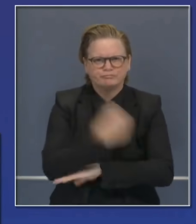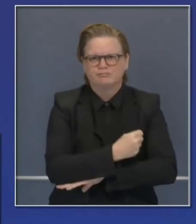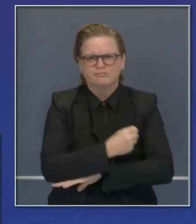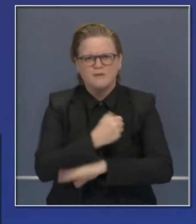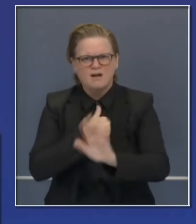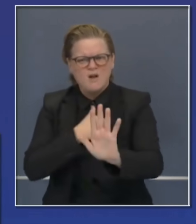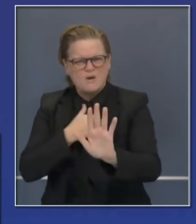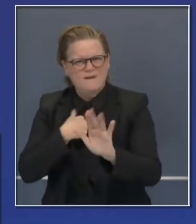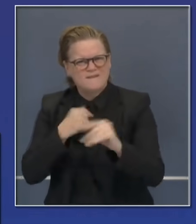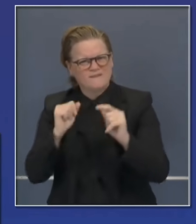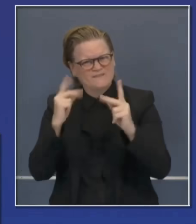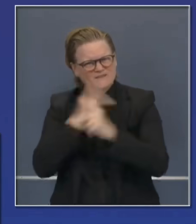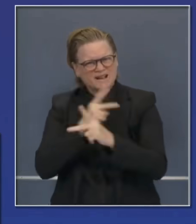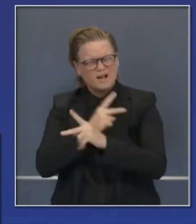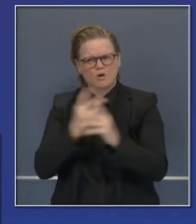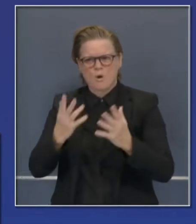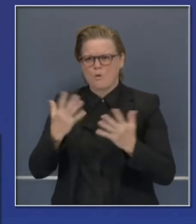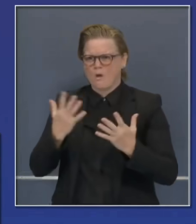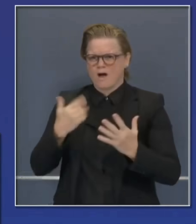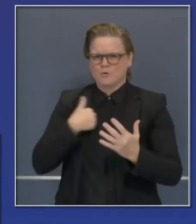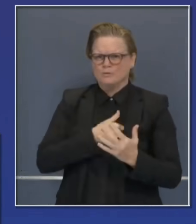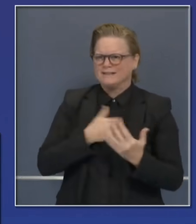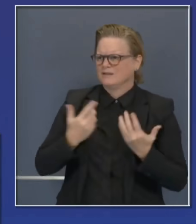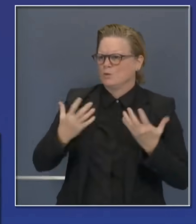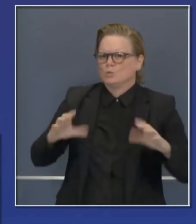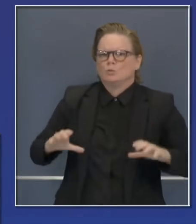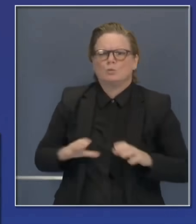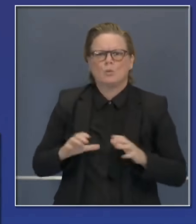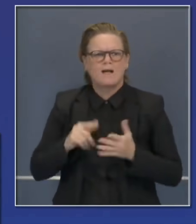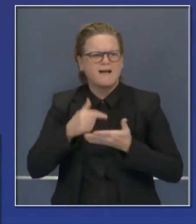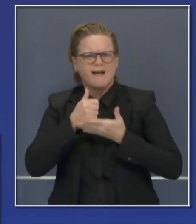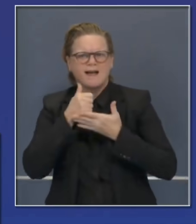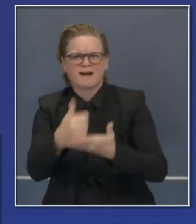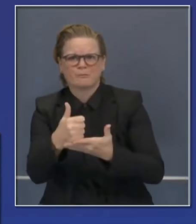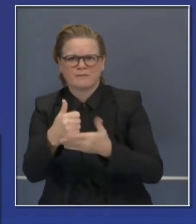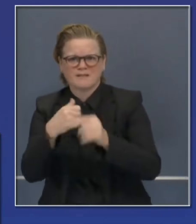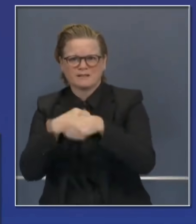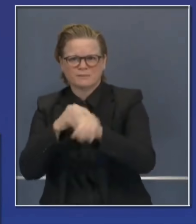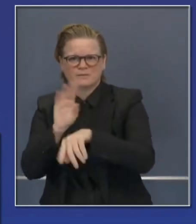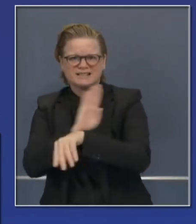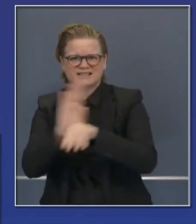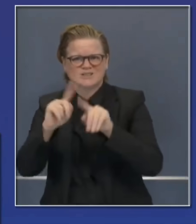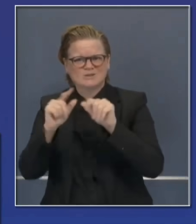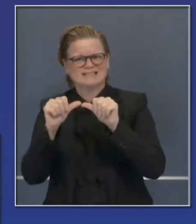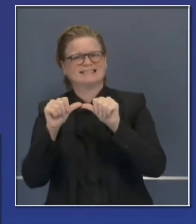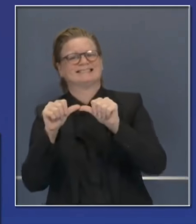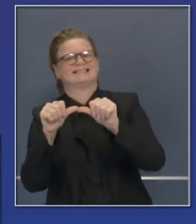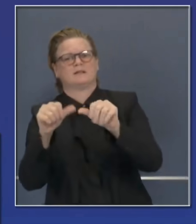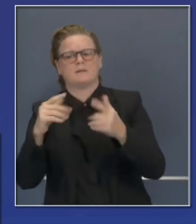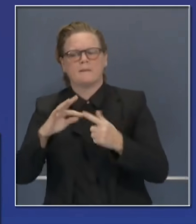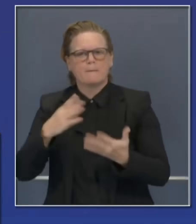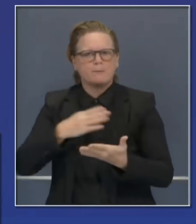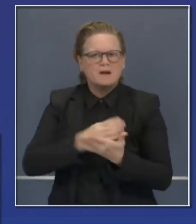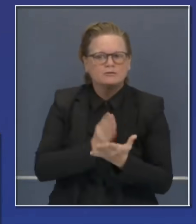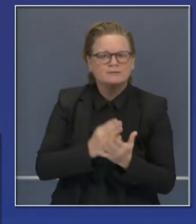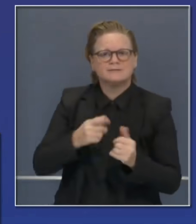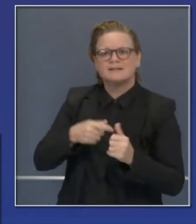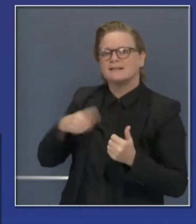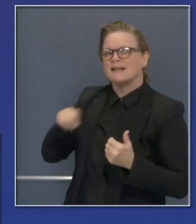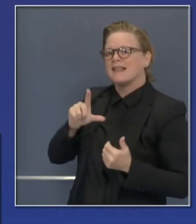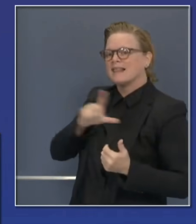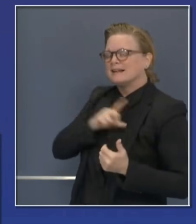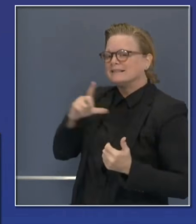past, what we proposed in our budget, what we did through executive orders previous to the enactment of our